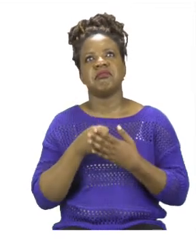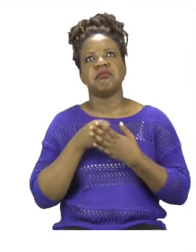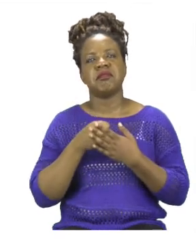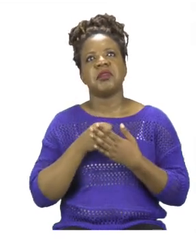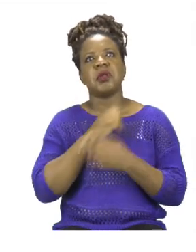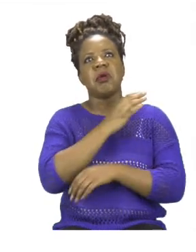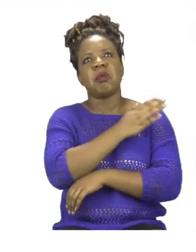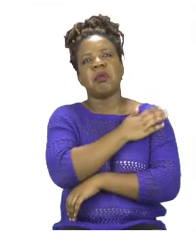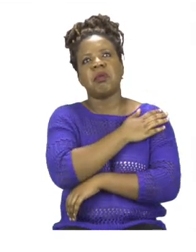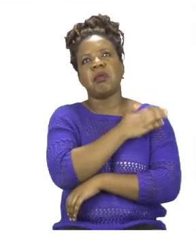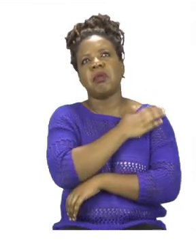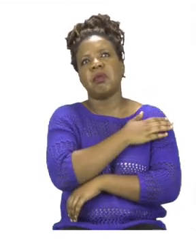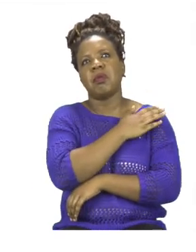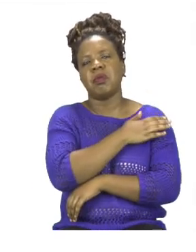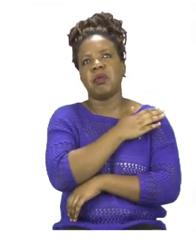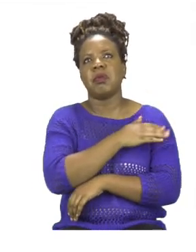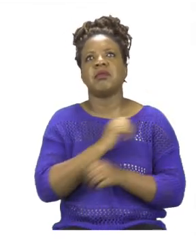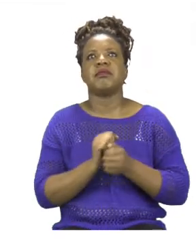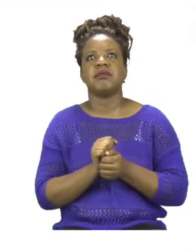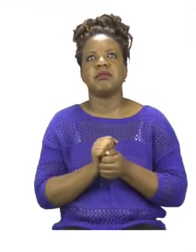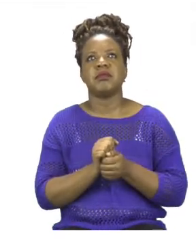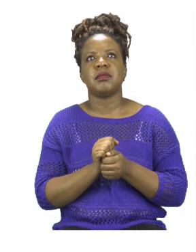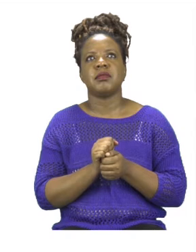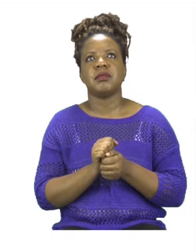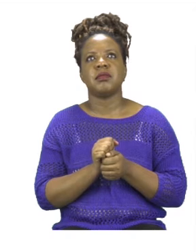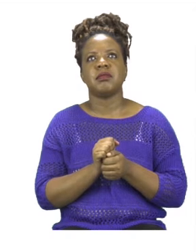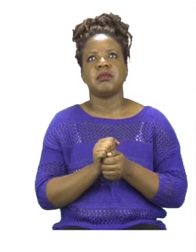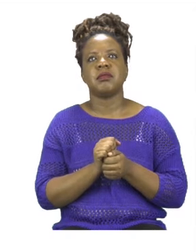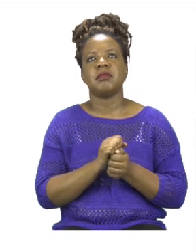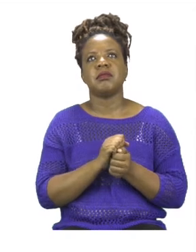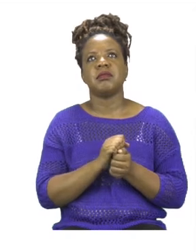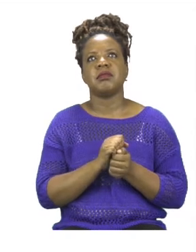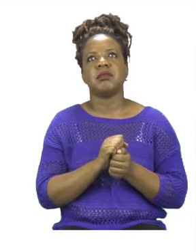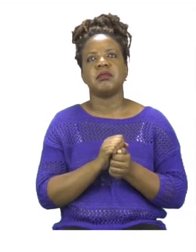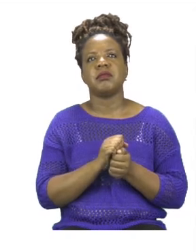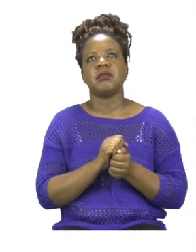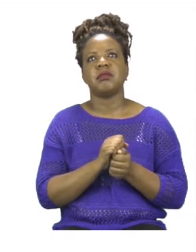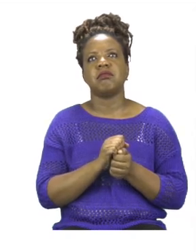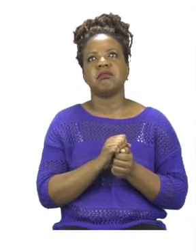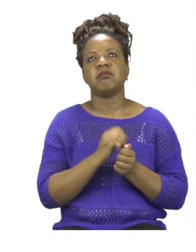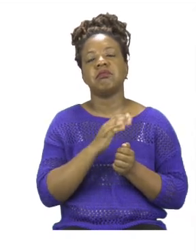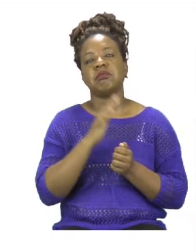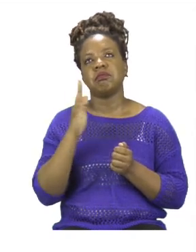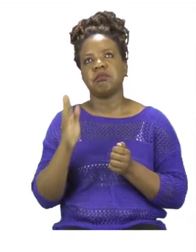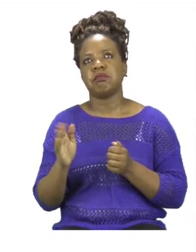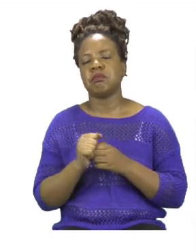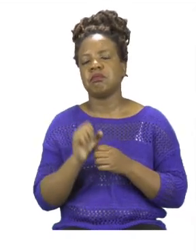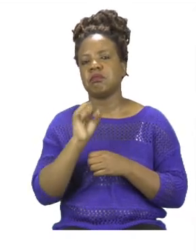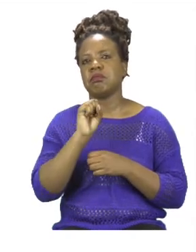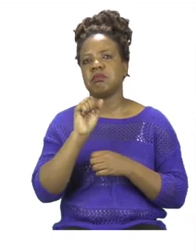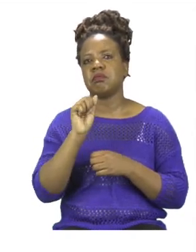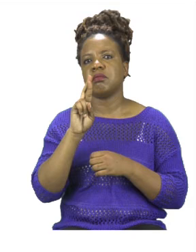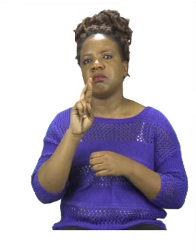case, Sarah is now talking on the other side, and it says, Sarah said, "Oh, you poor